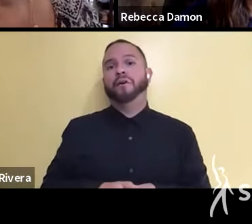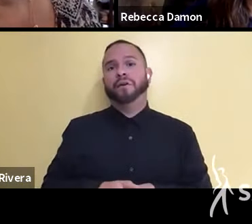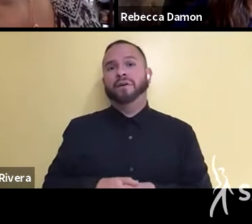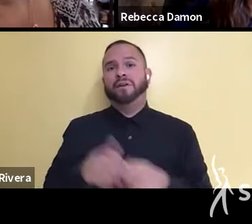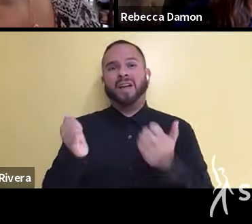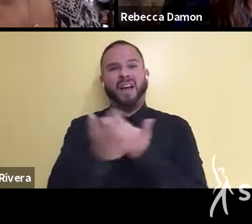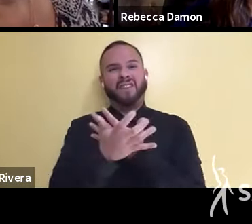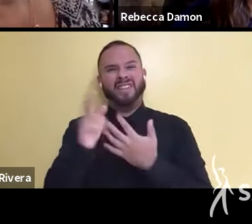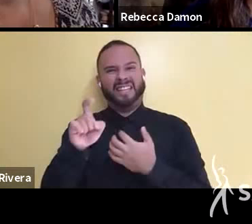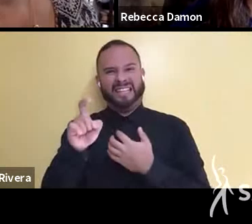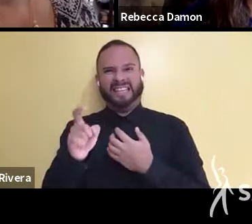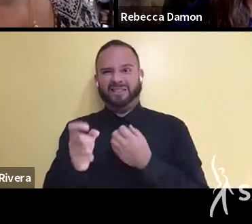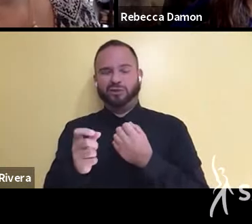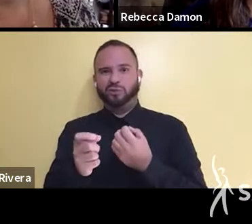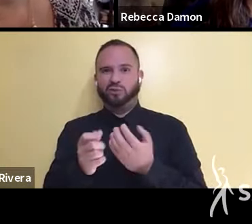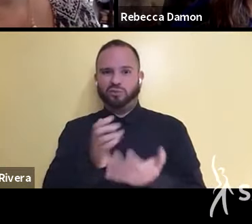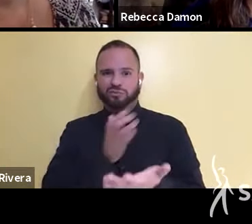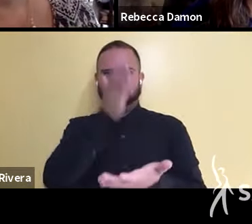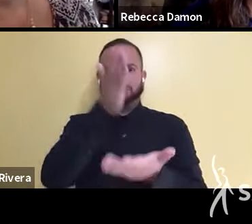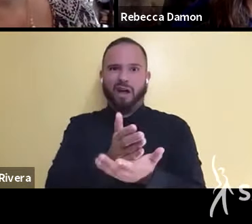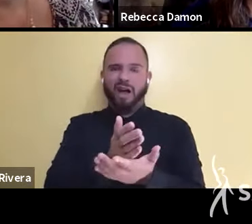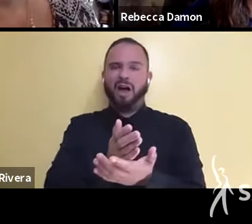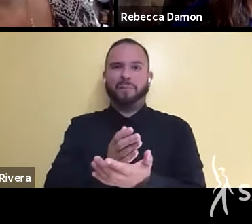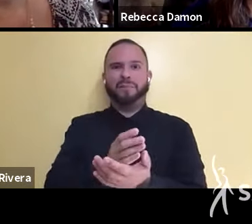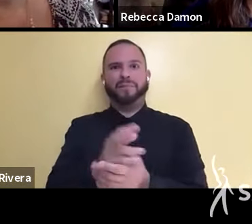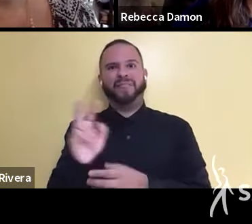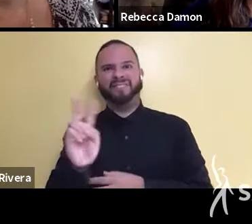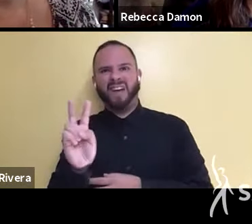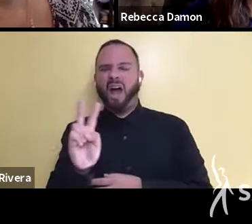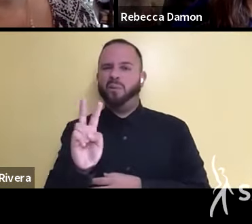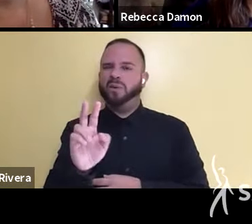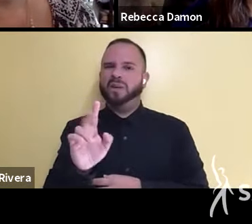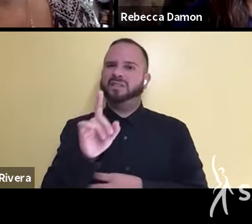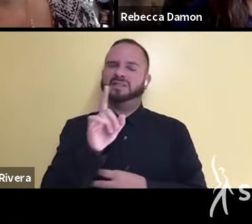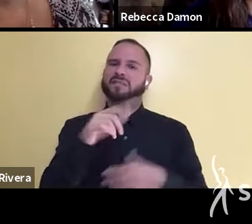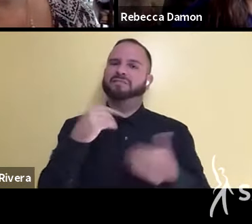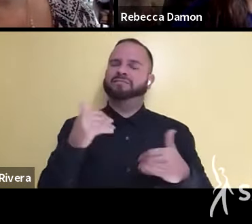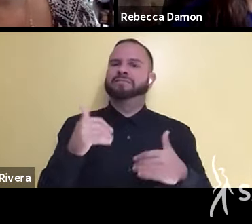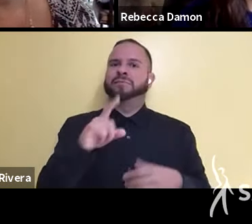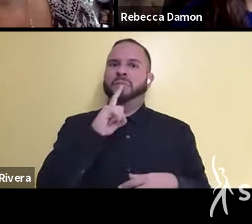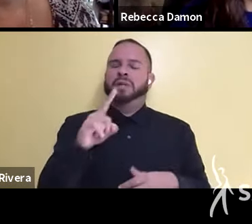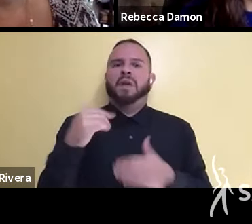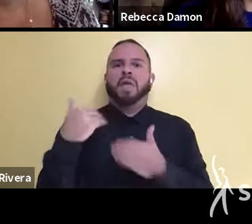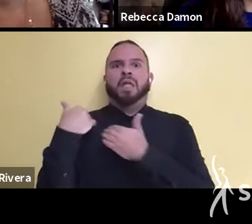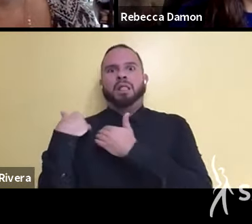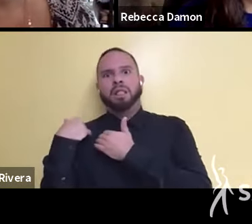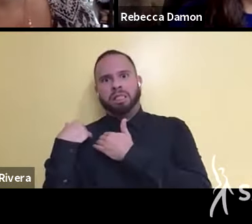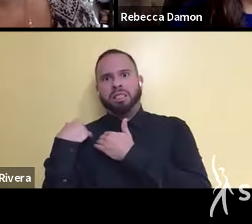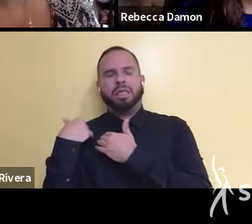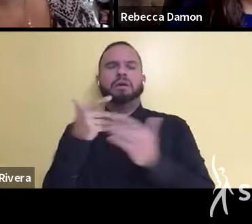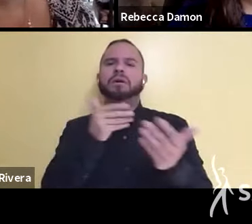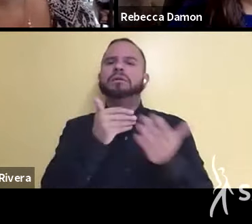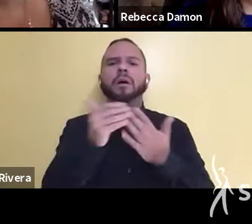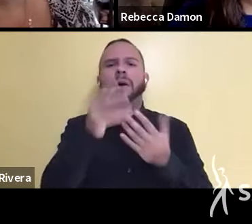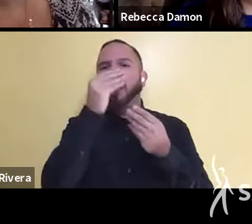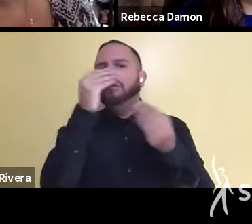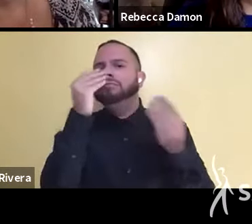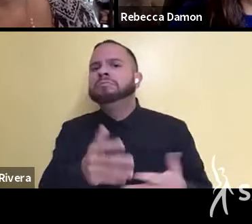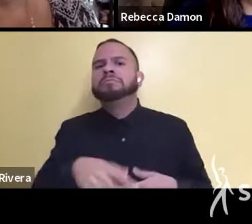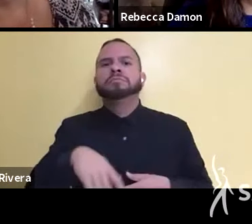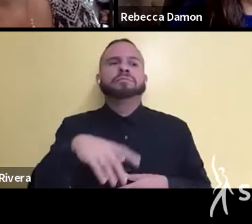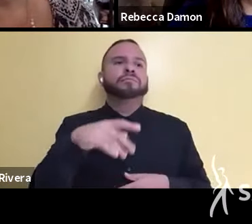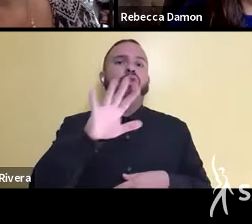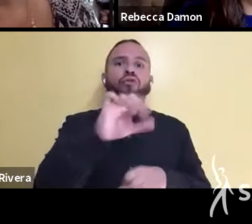a toll on all of us. It doesn't care what your job is or where you earned your income before. And